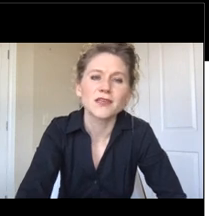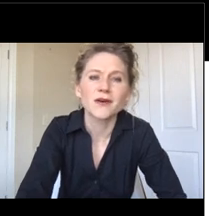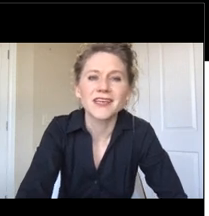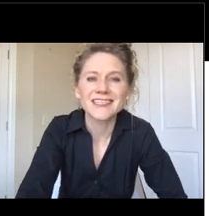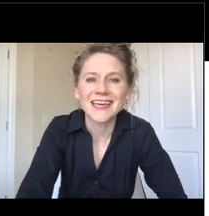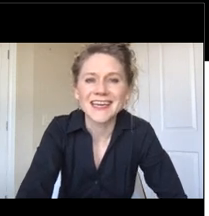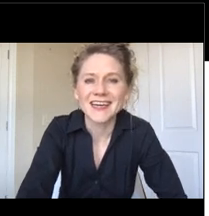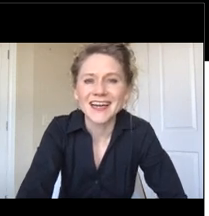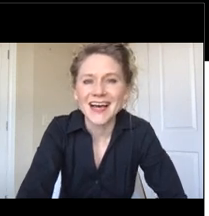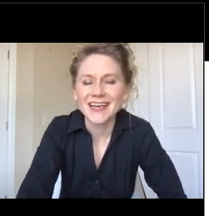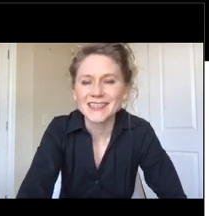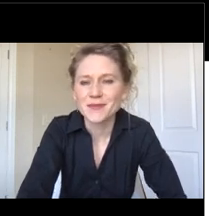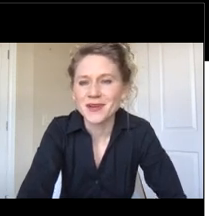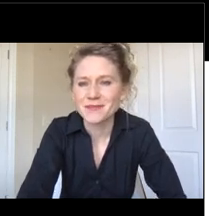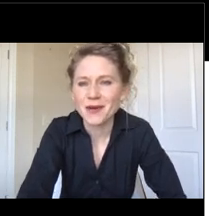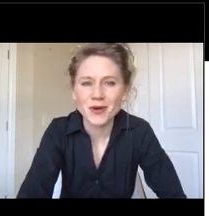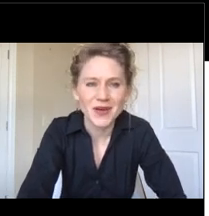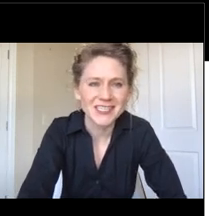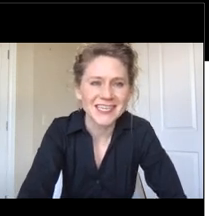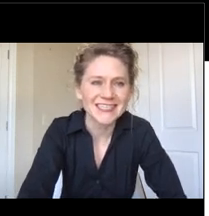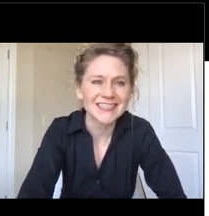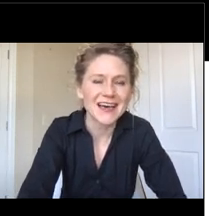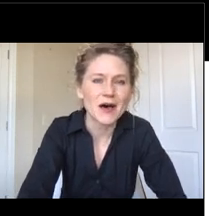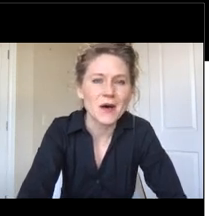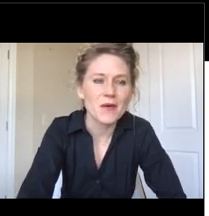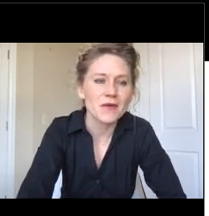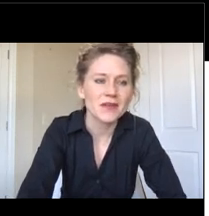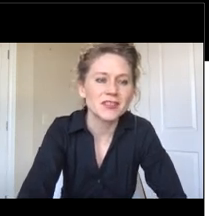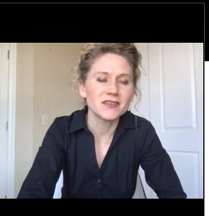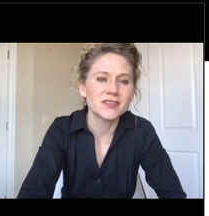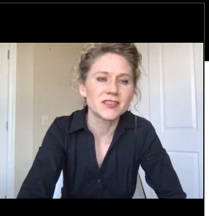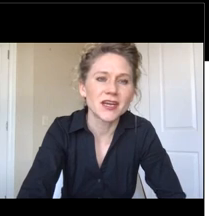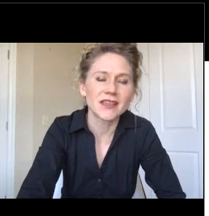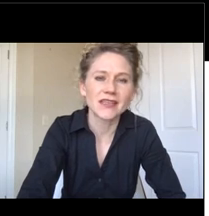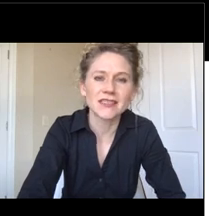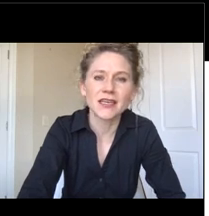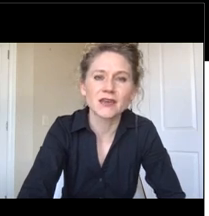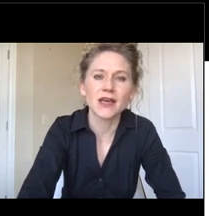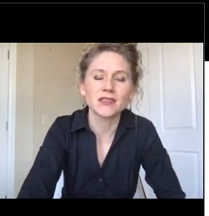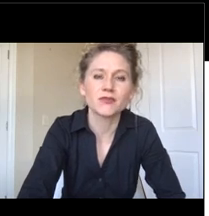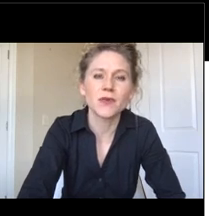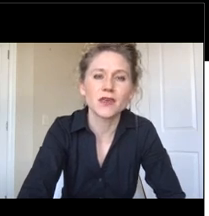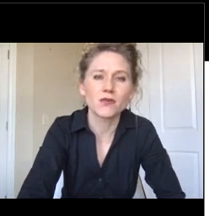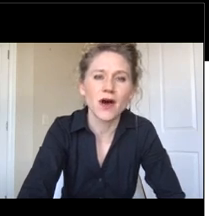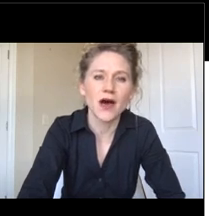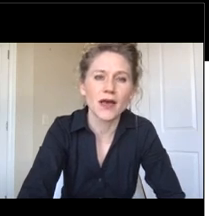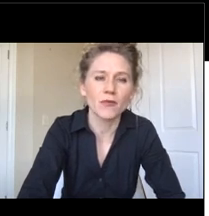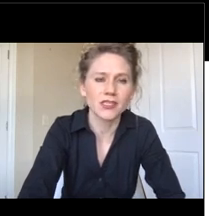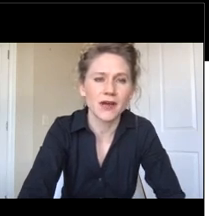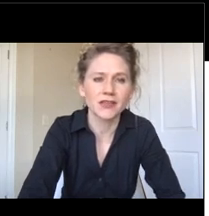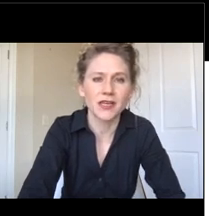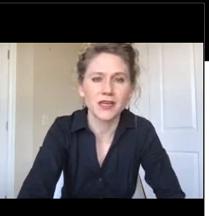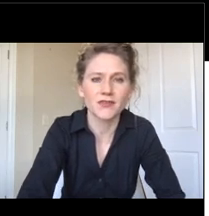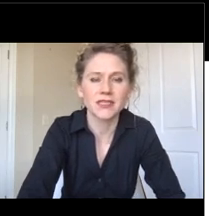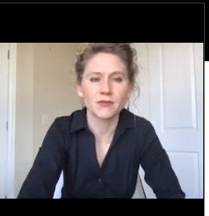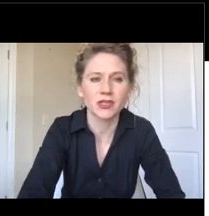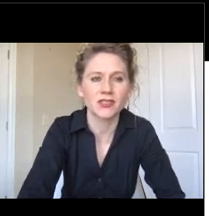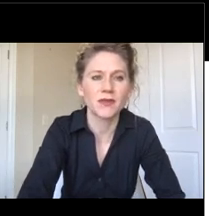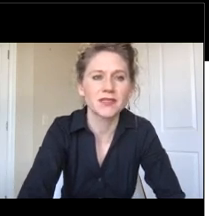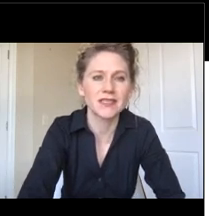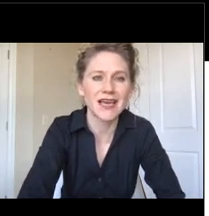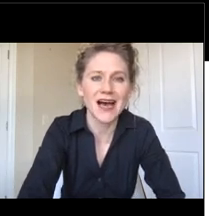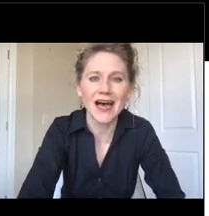And I'll just quickly say here to preempt a couple questions. Jerry, at the city, you guys use PQI, which to my understanding is